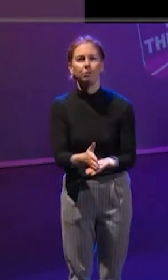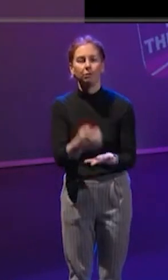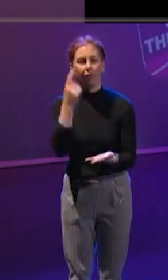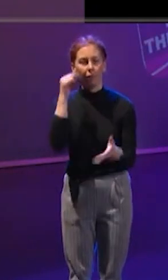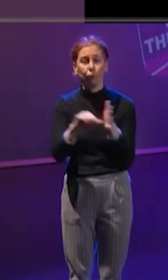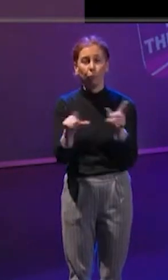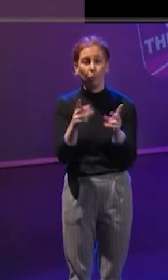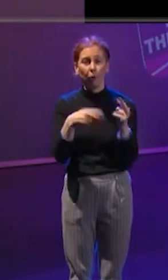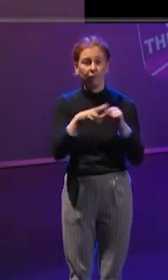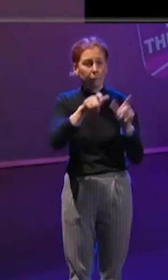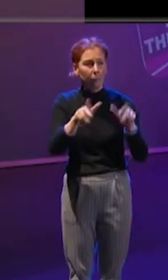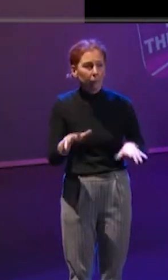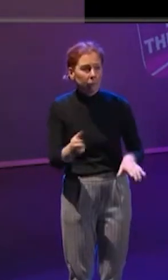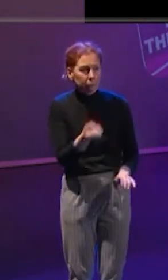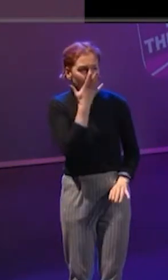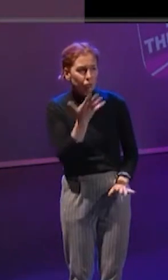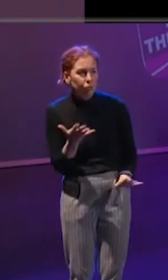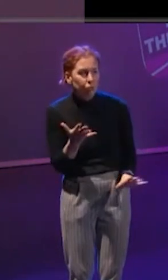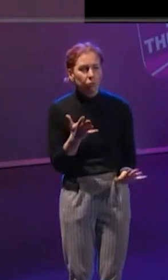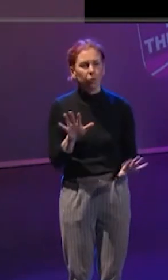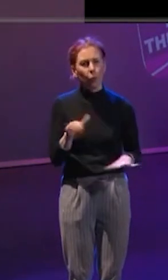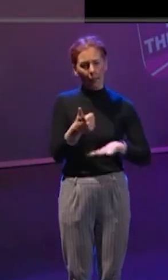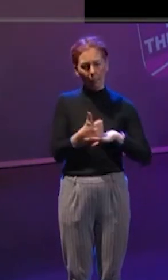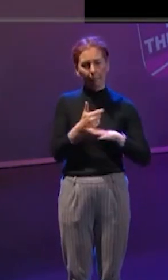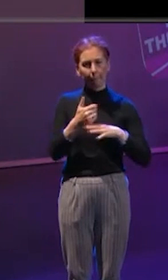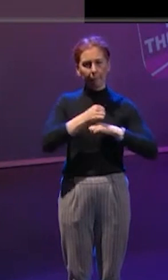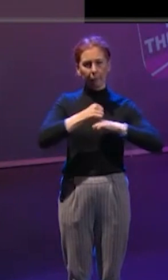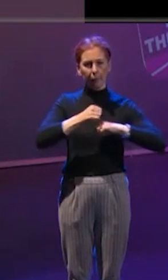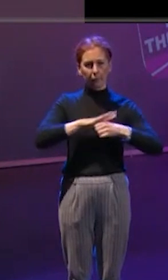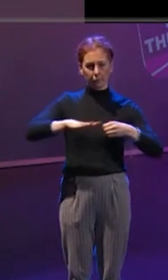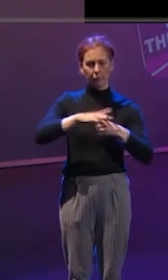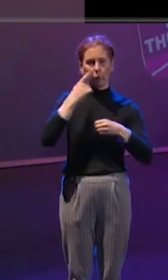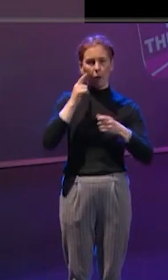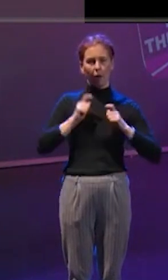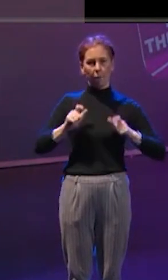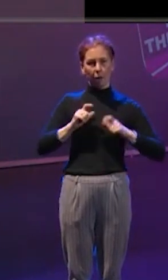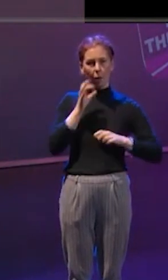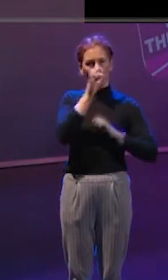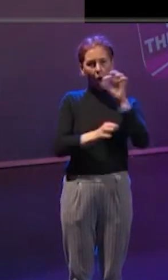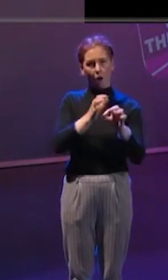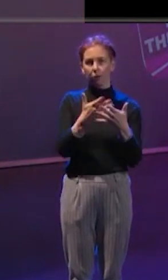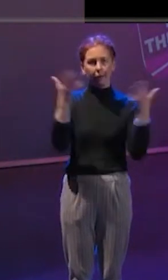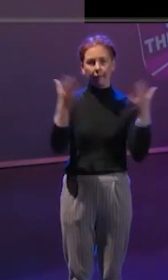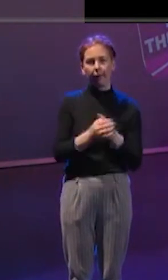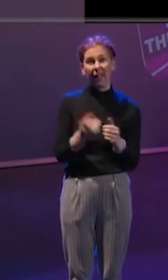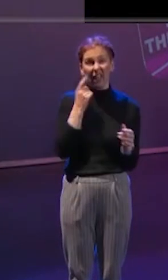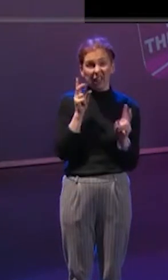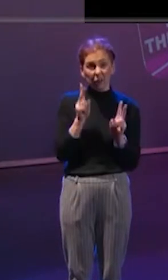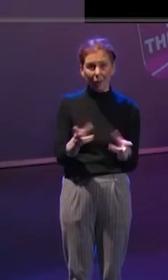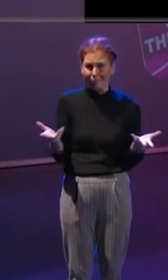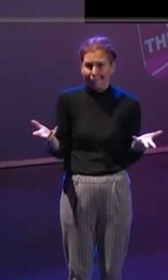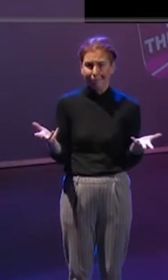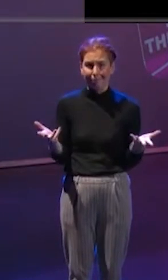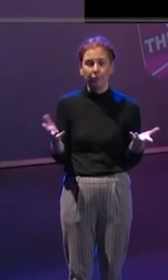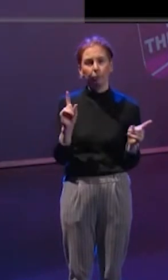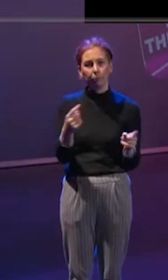And so setting up that space is really, it's difficult. There's no like really easy way of doing it. But it is really about openness and